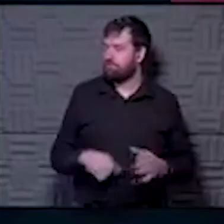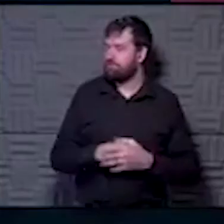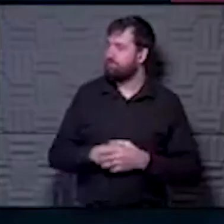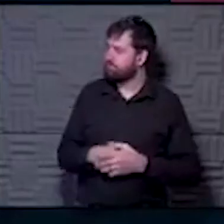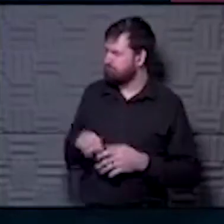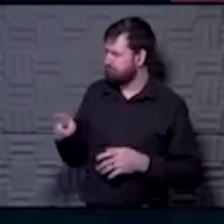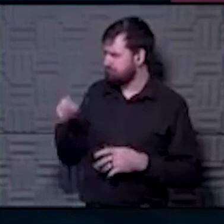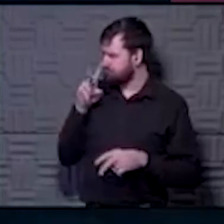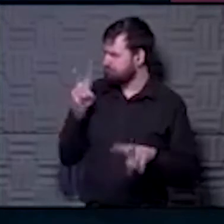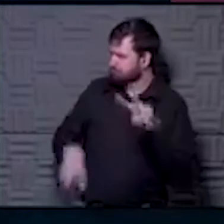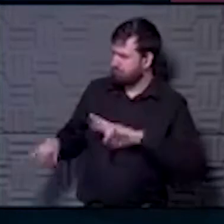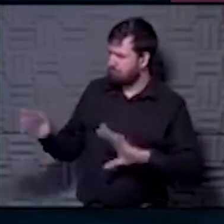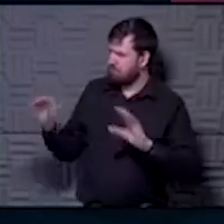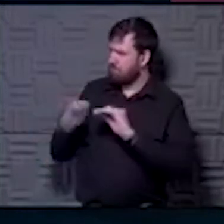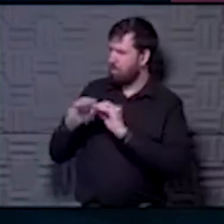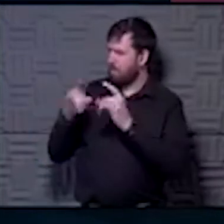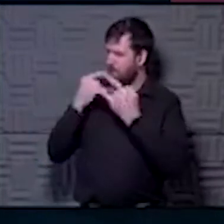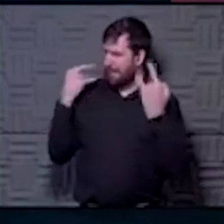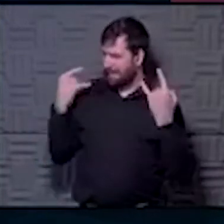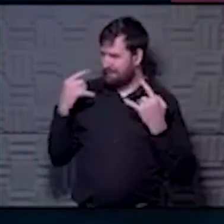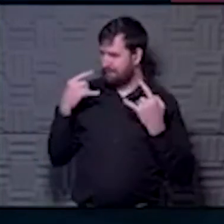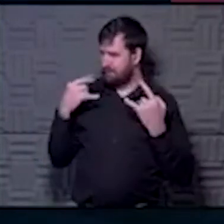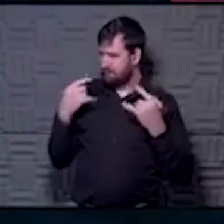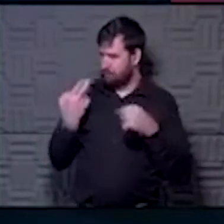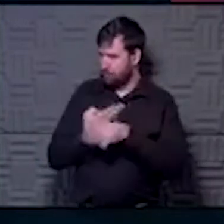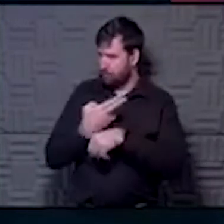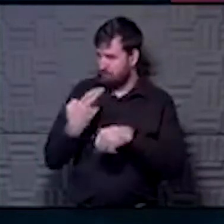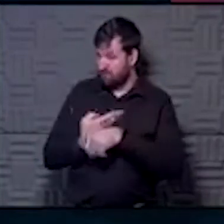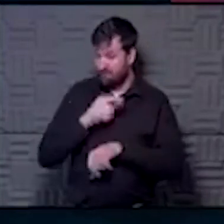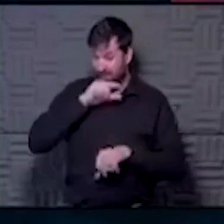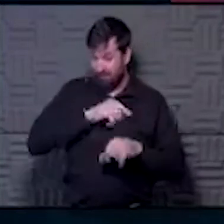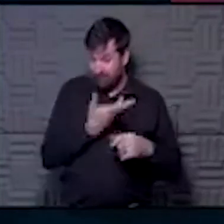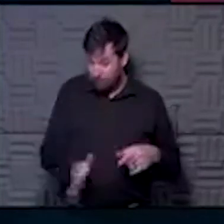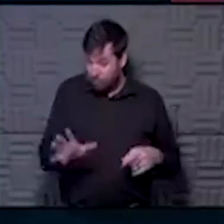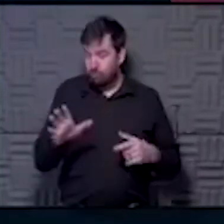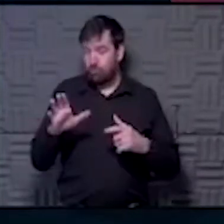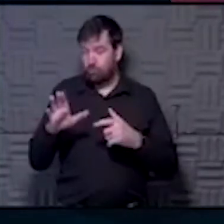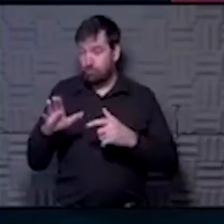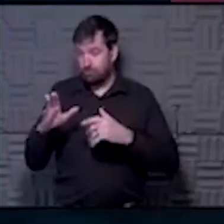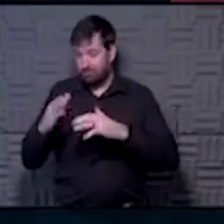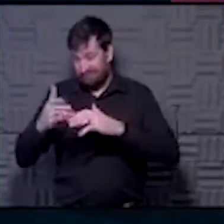Did you observe more mask wearing in Wyandotte after Thanksgiving than before?